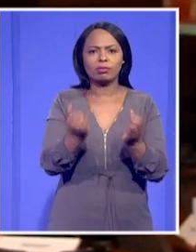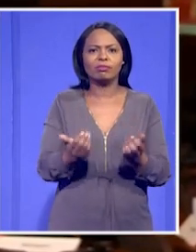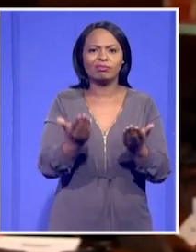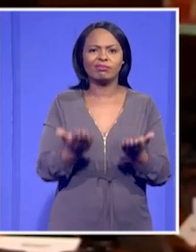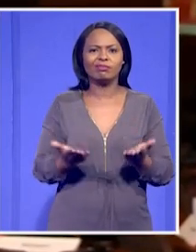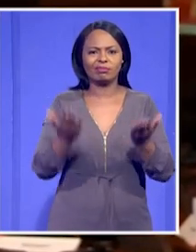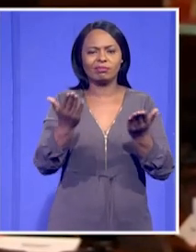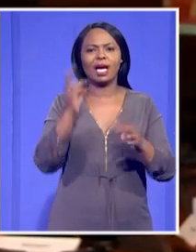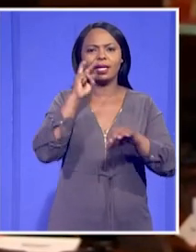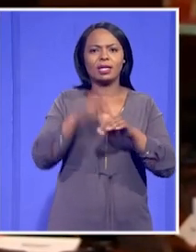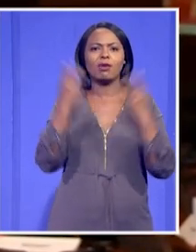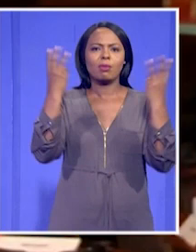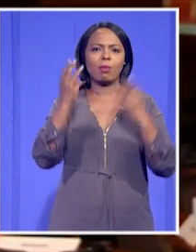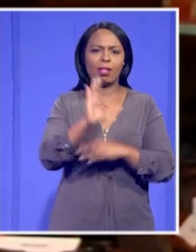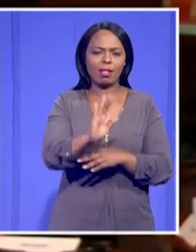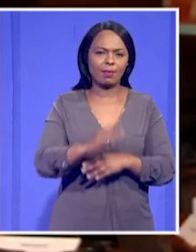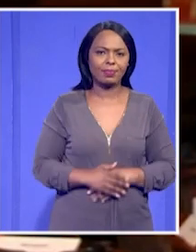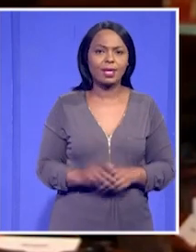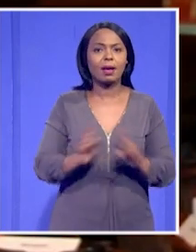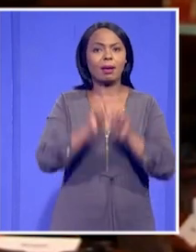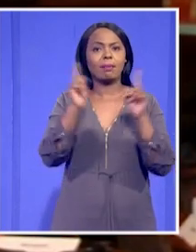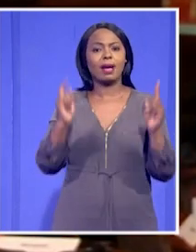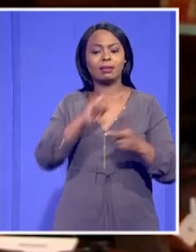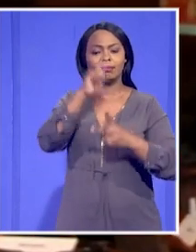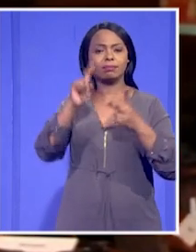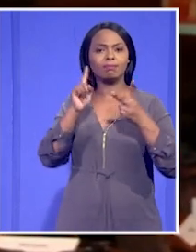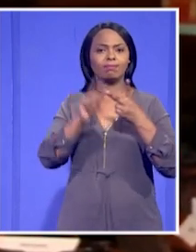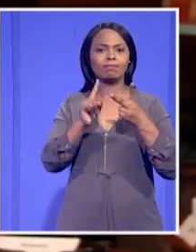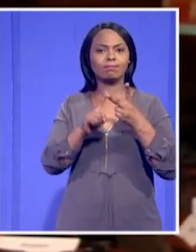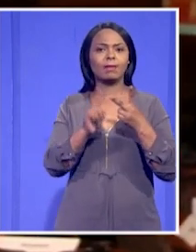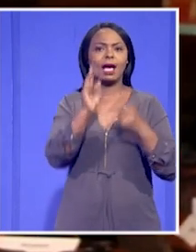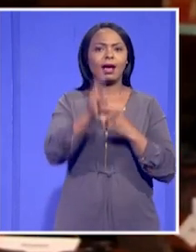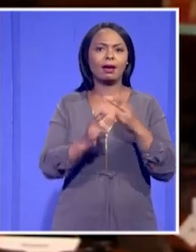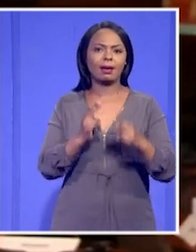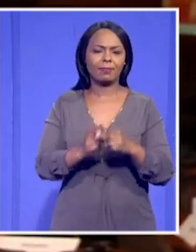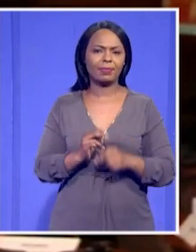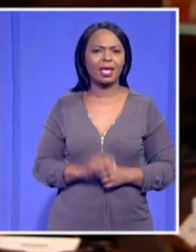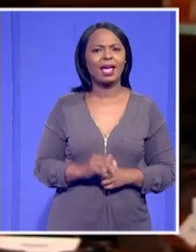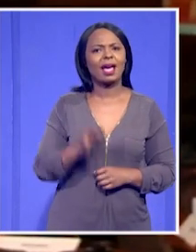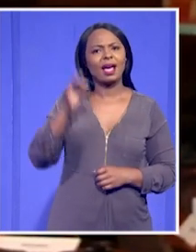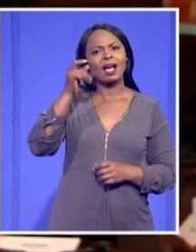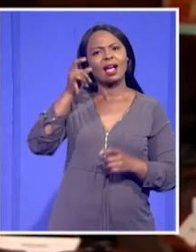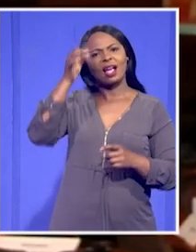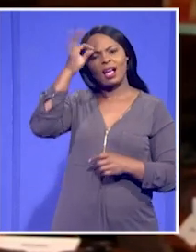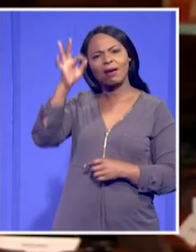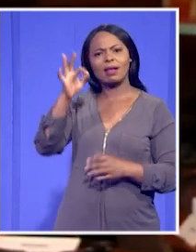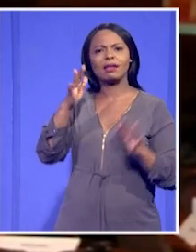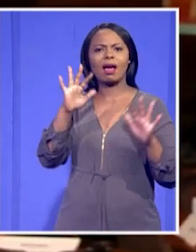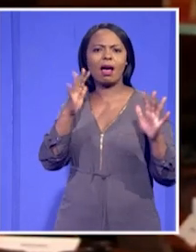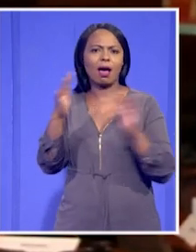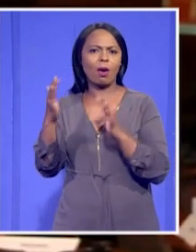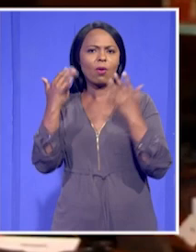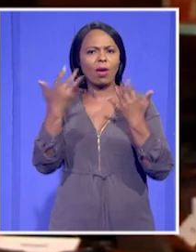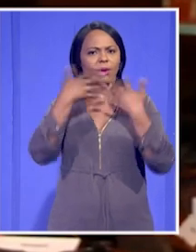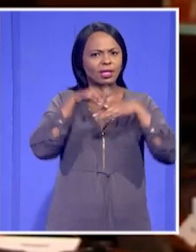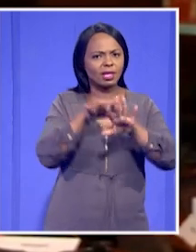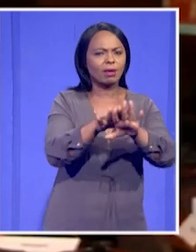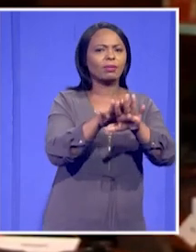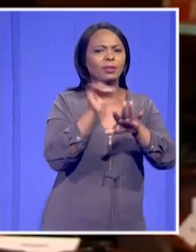to the needs of people? But secondly, how does governance get integrated? Instead of you've got a